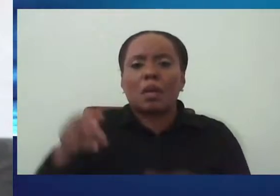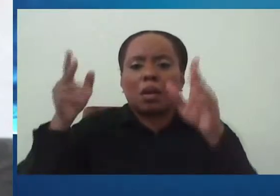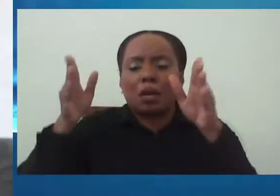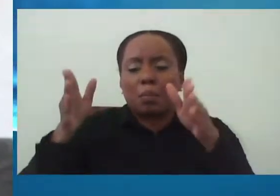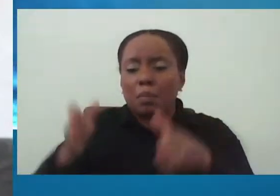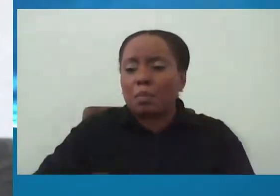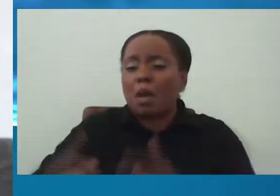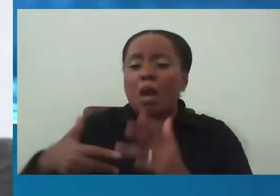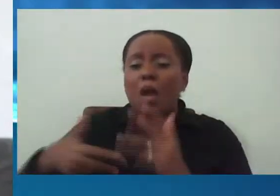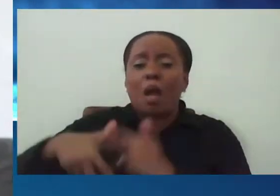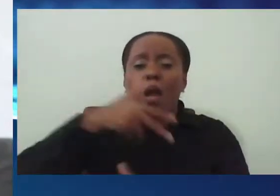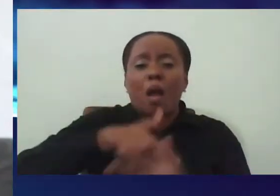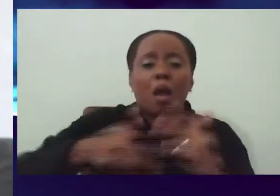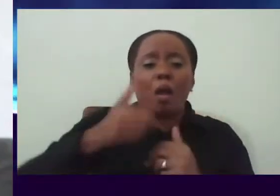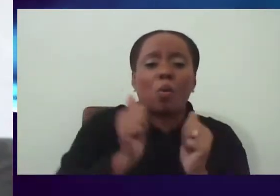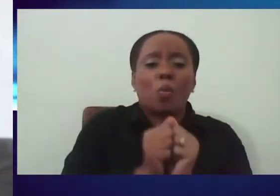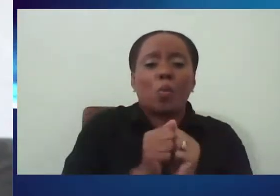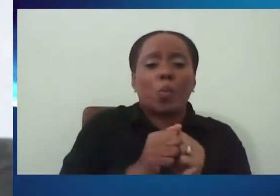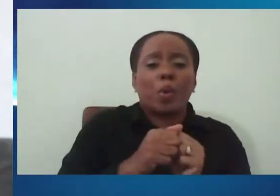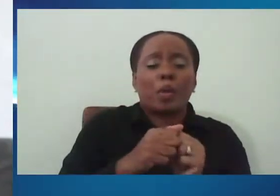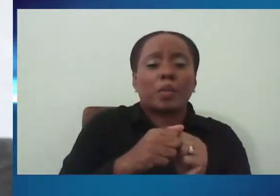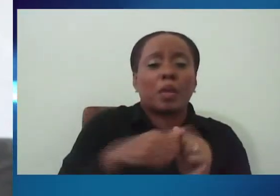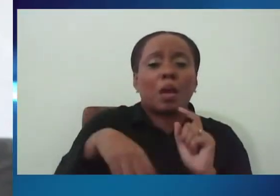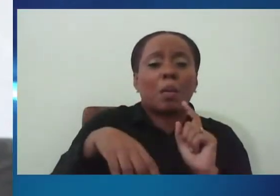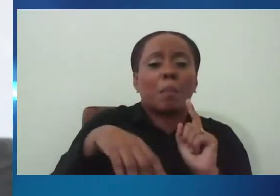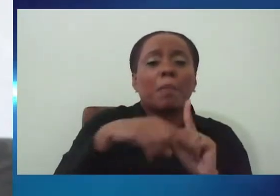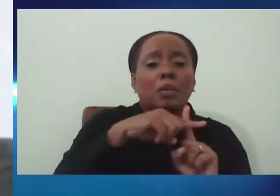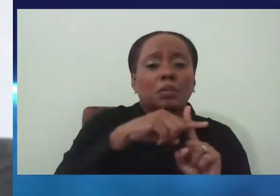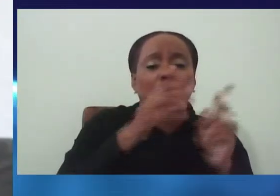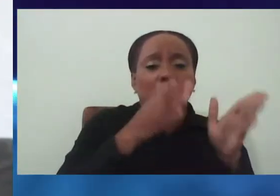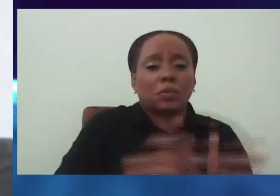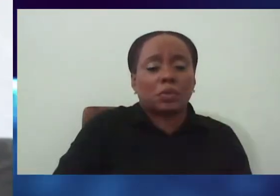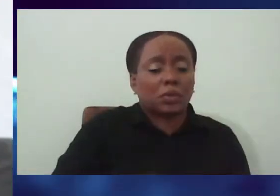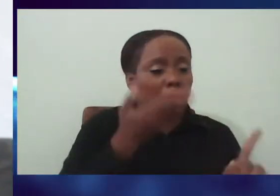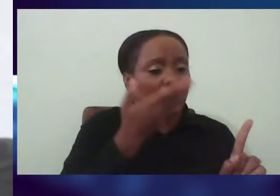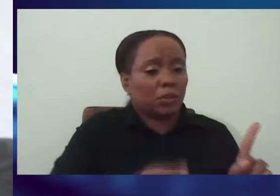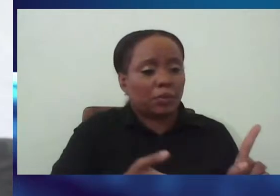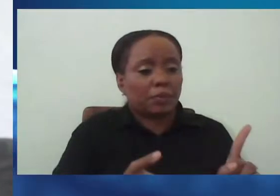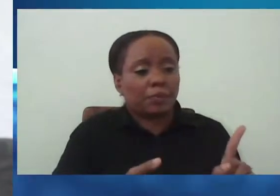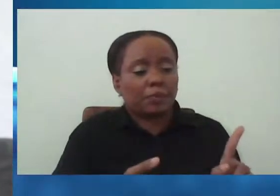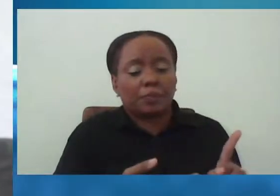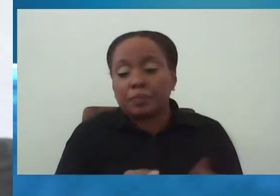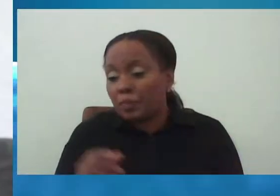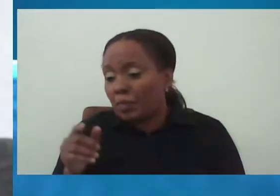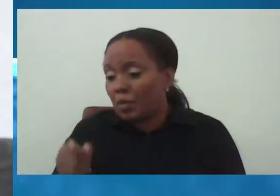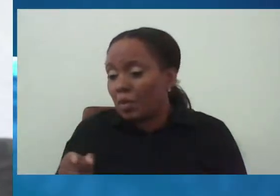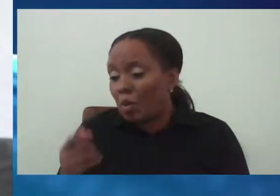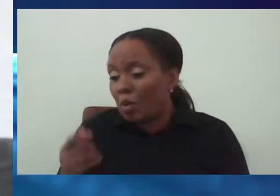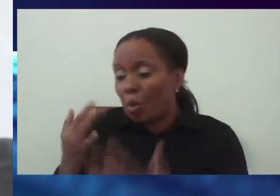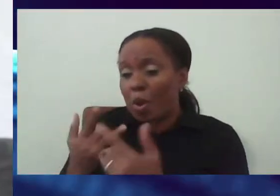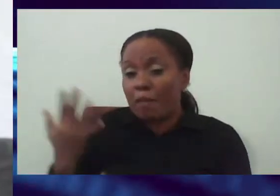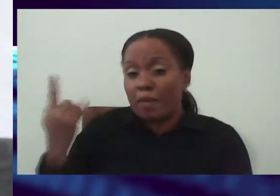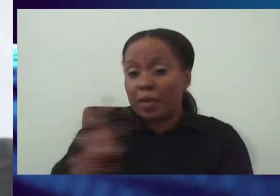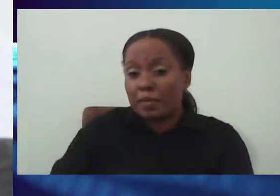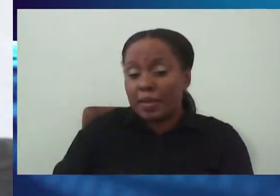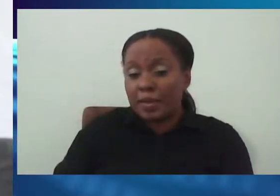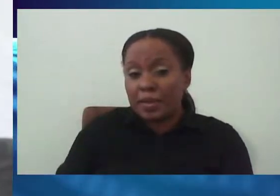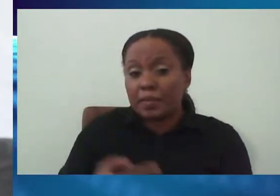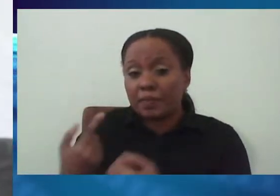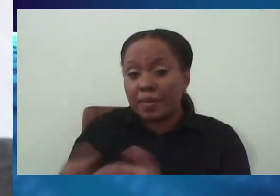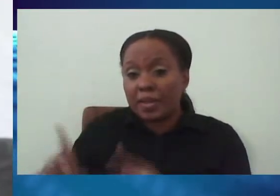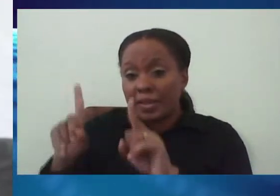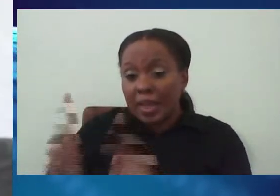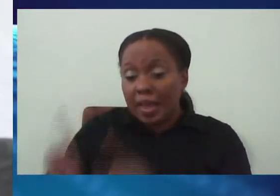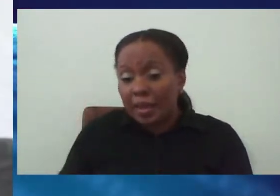person? Does the contact of the positive person wait for 5 days and then test? Or do they